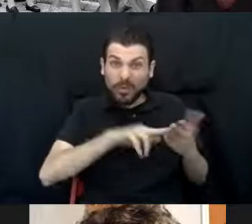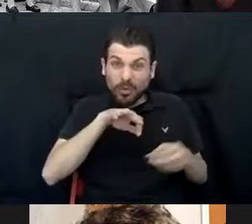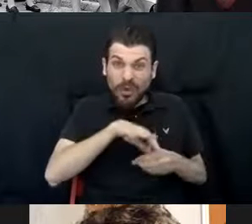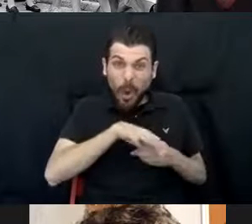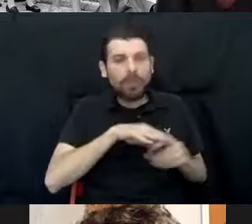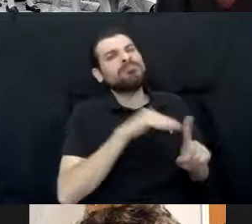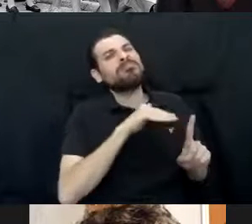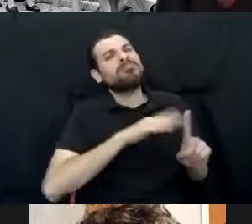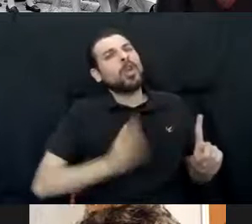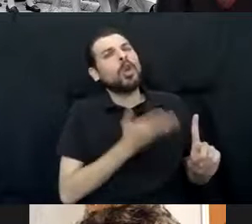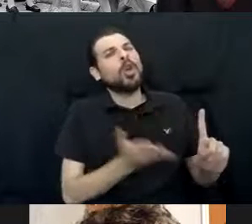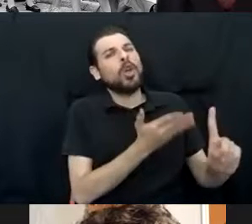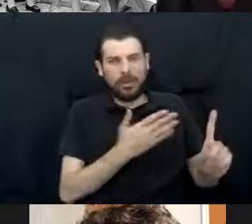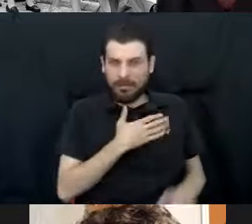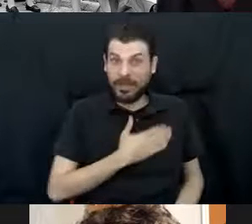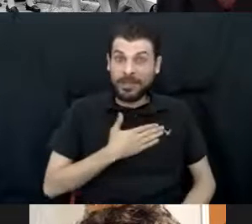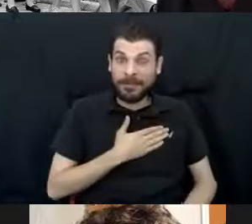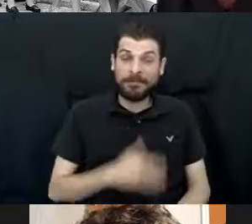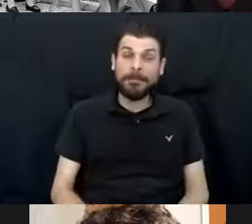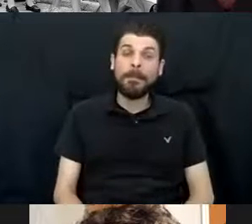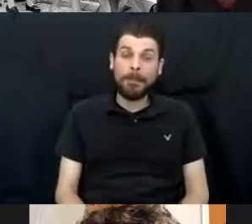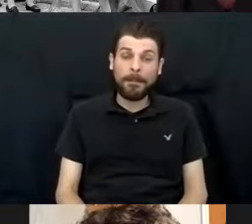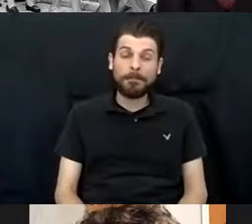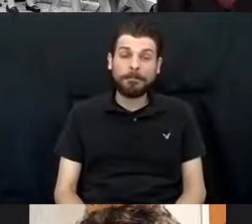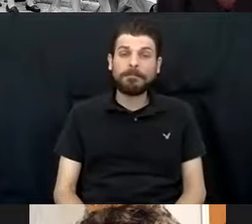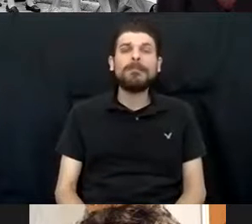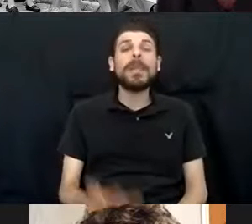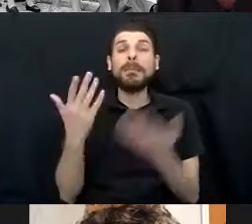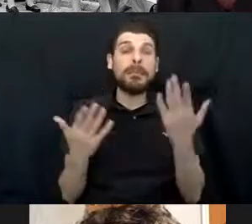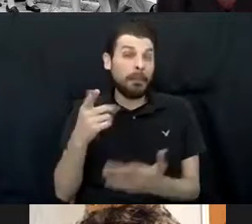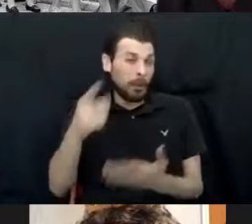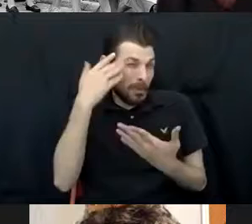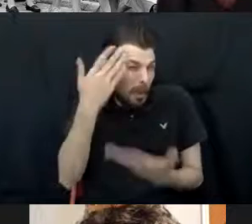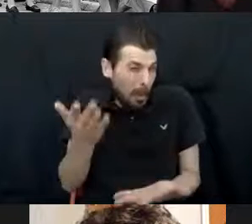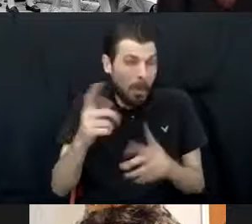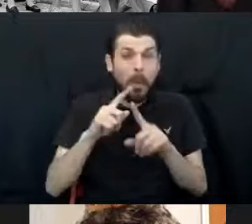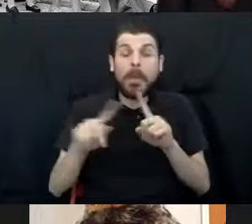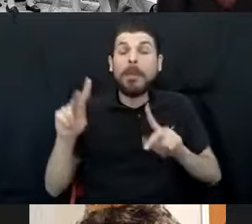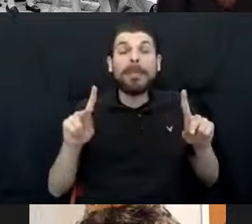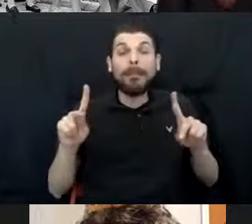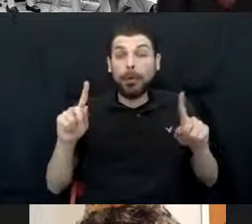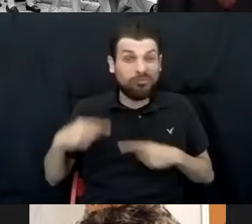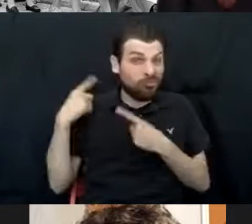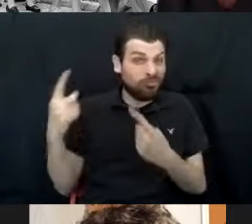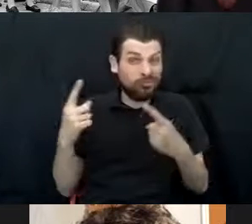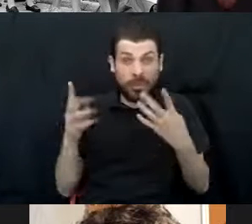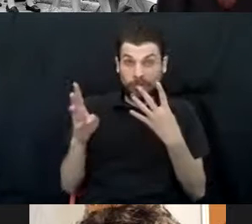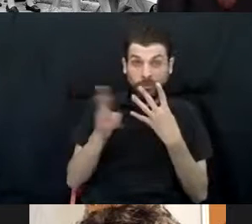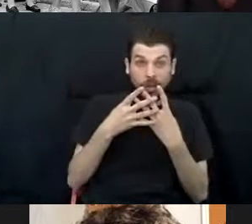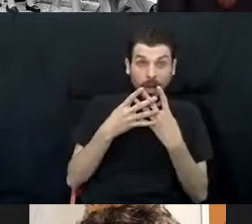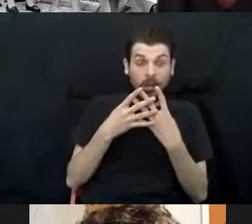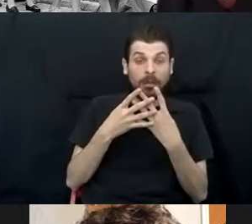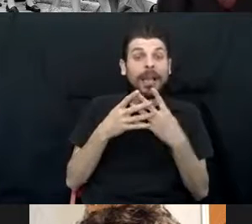register. A little known fact is that people who have previously been incarcerated can